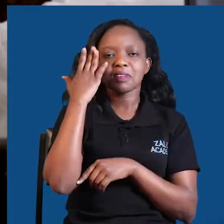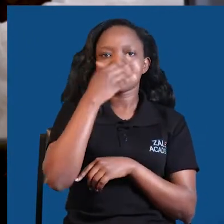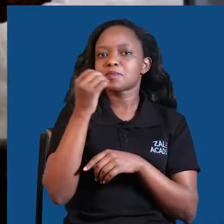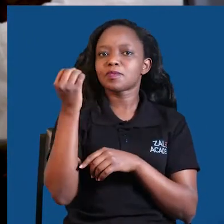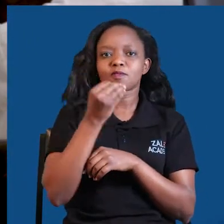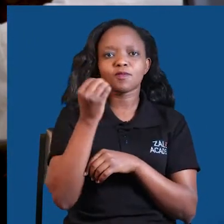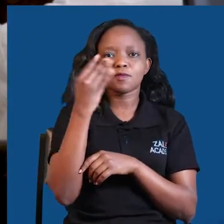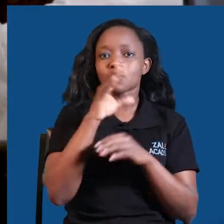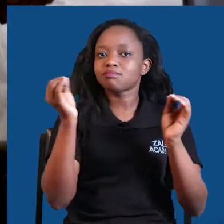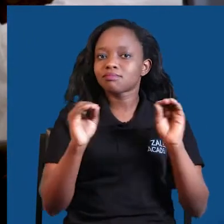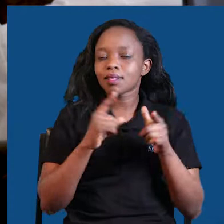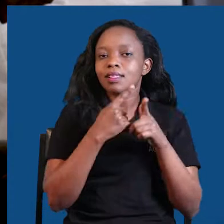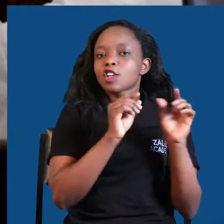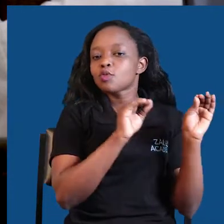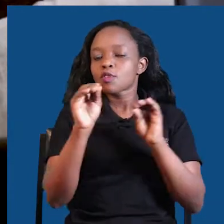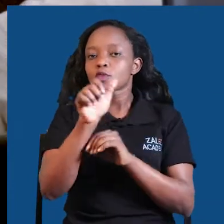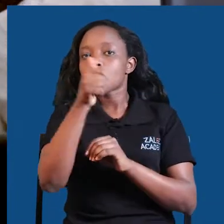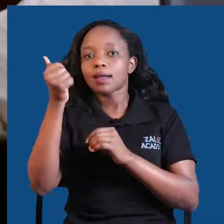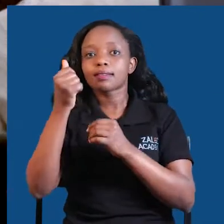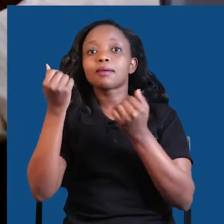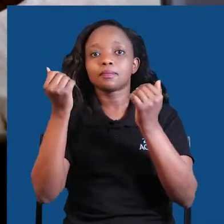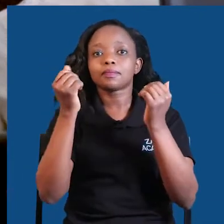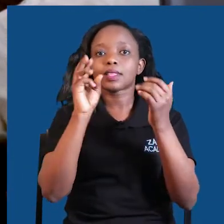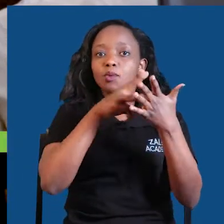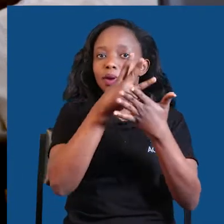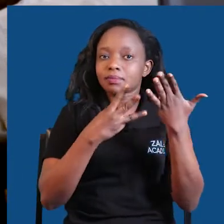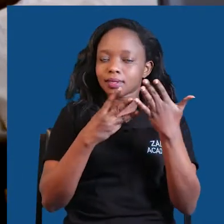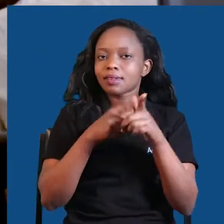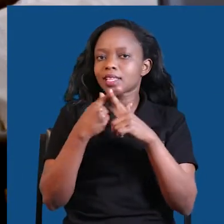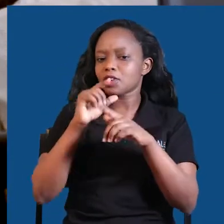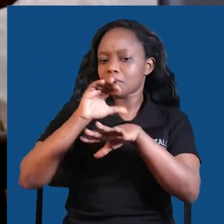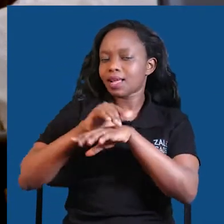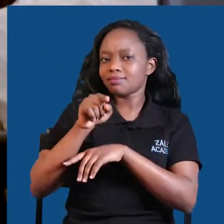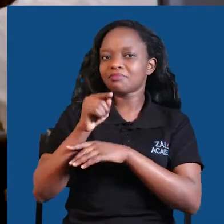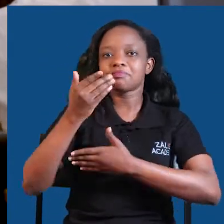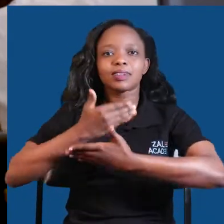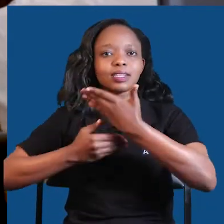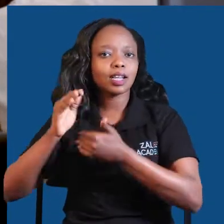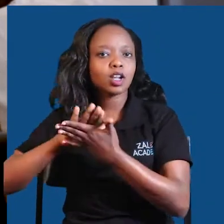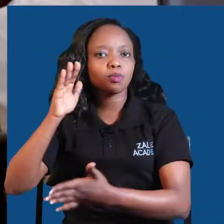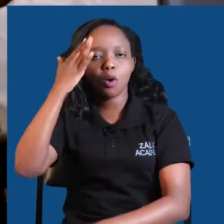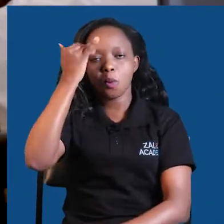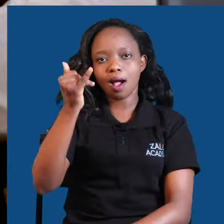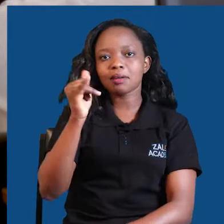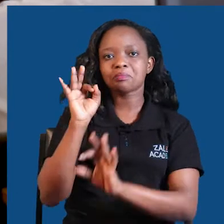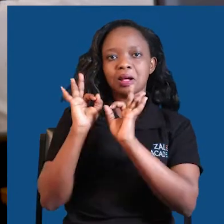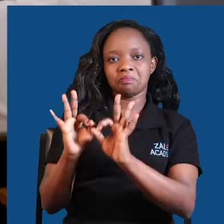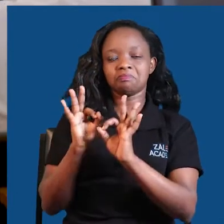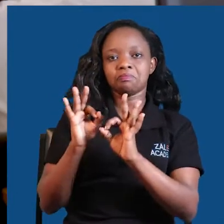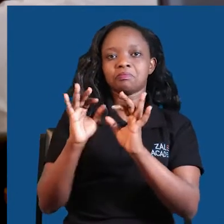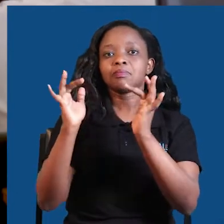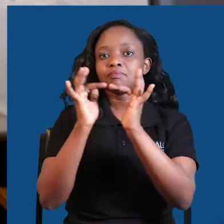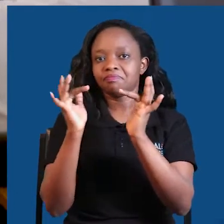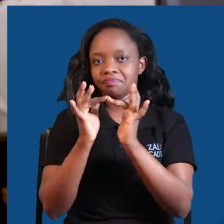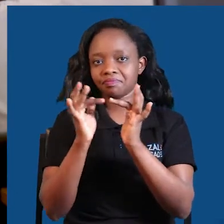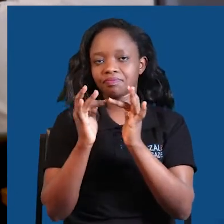say it doesn't look very appealing. Then you go to another website and instantly get engaged with it because of how appealing it is,